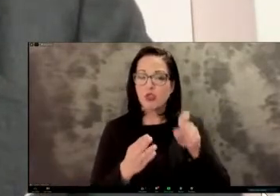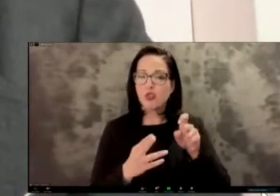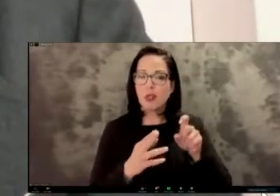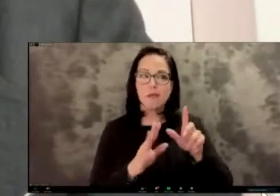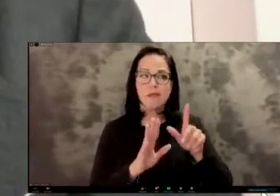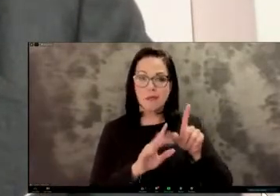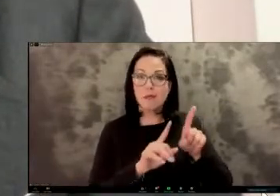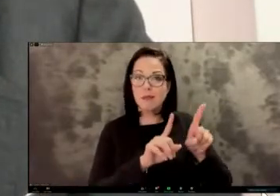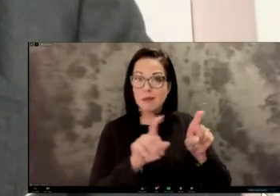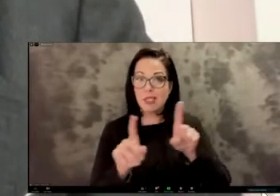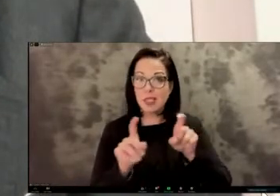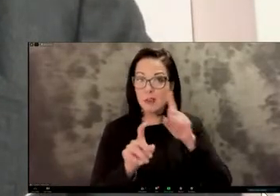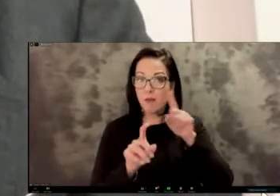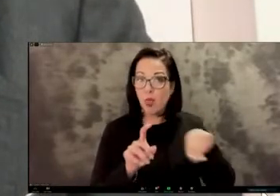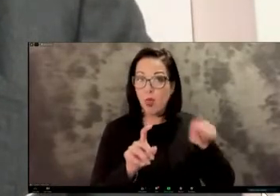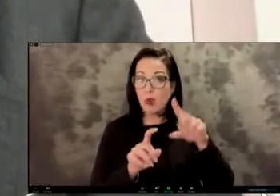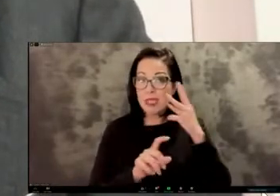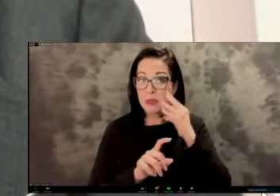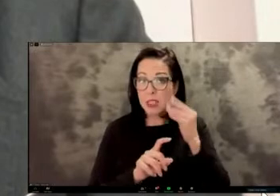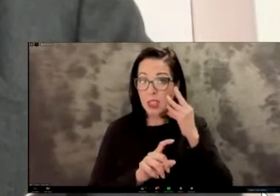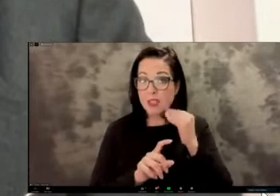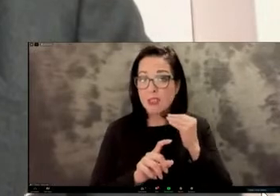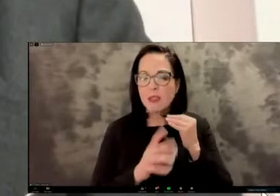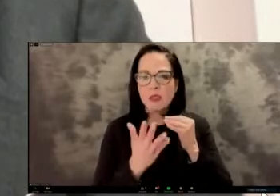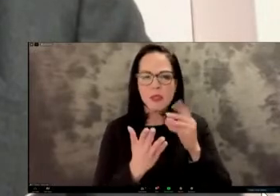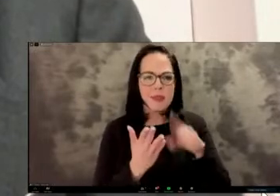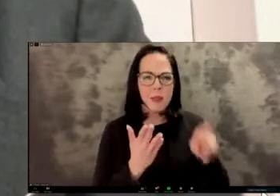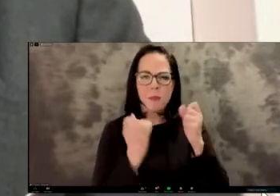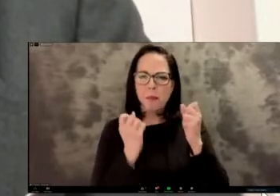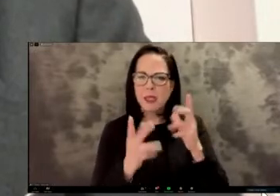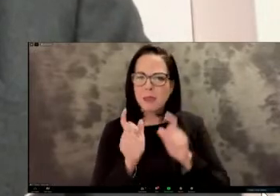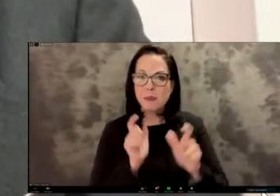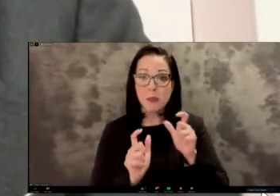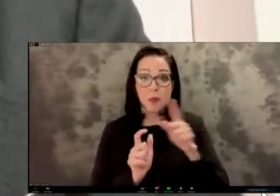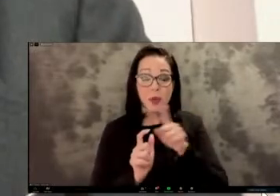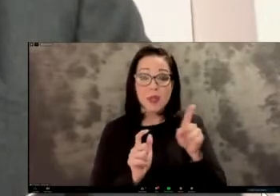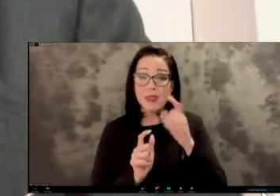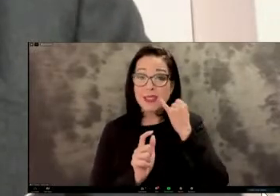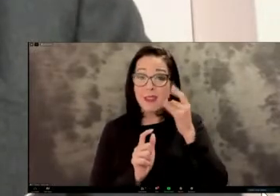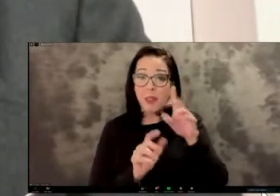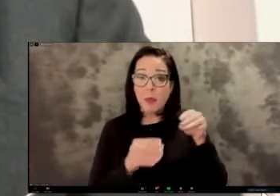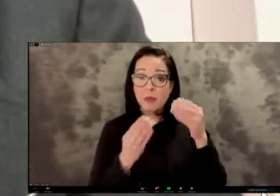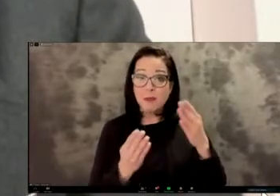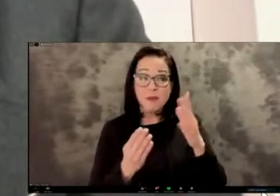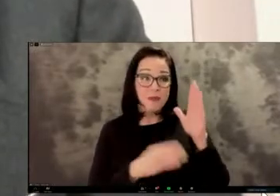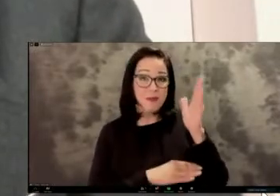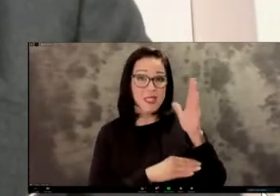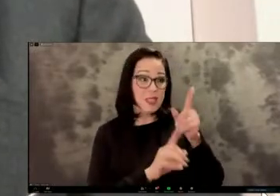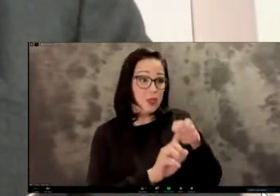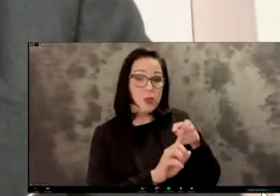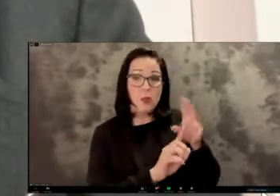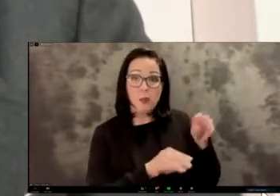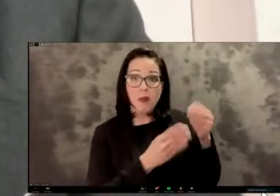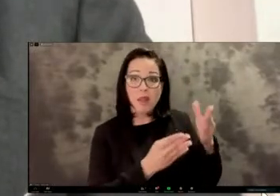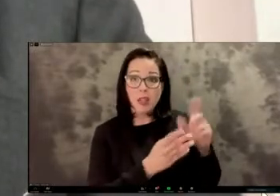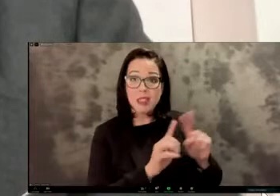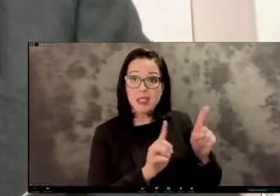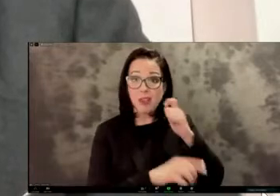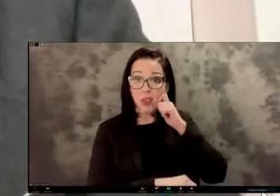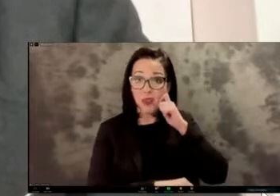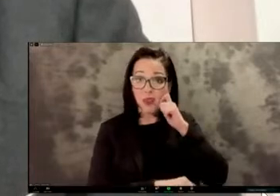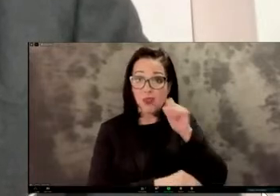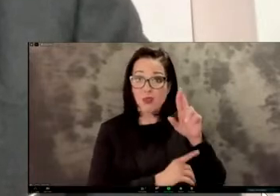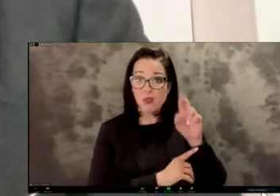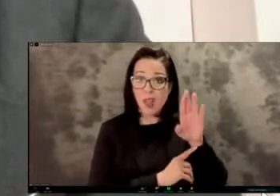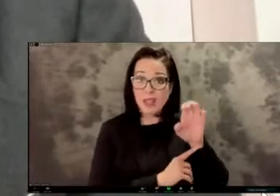think many individuals, especially if speaking to a provider of a different race, are unlikely